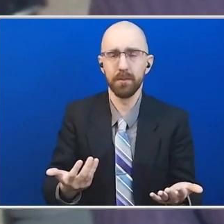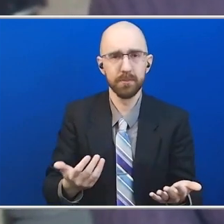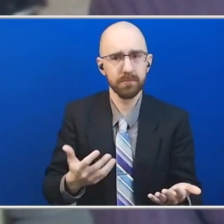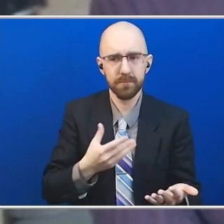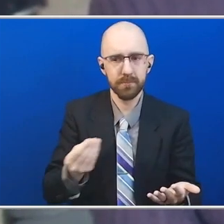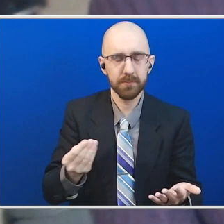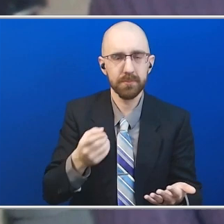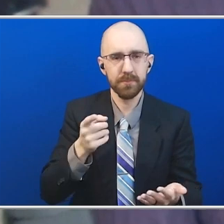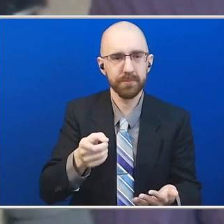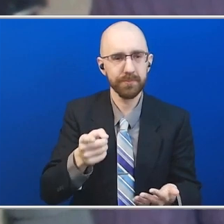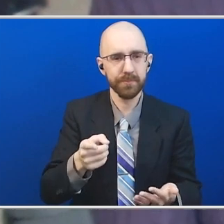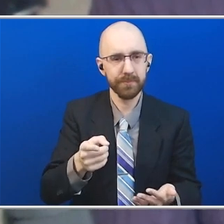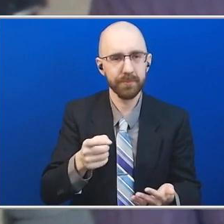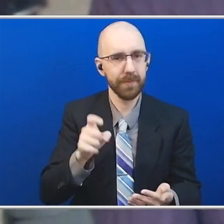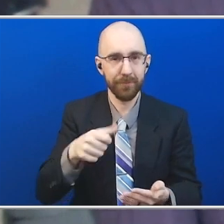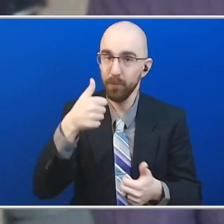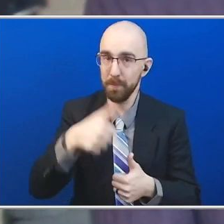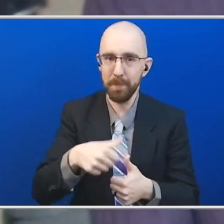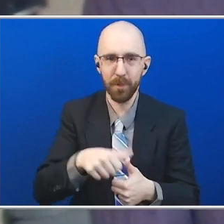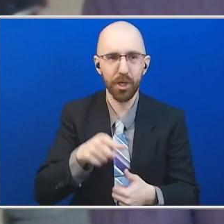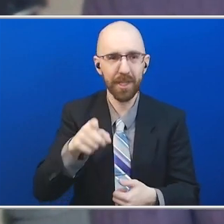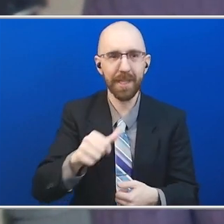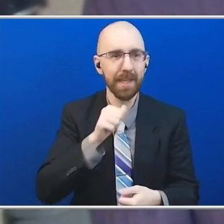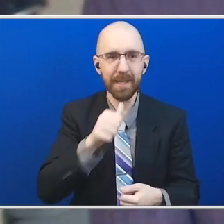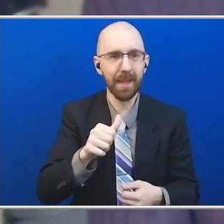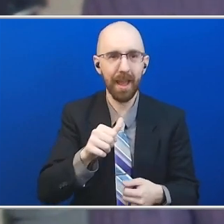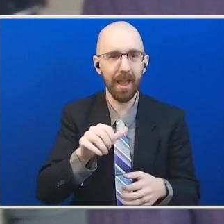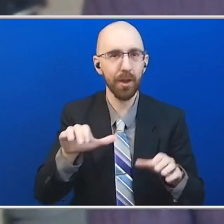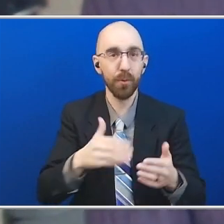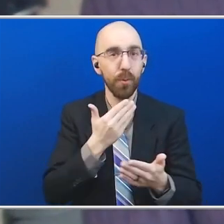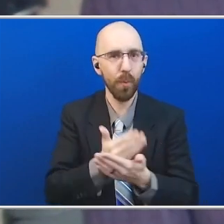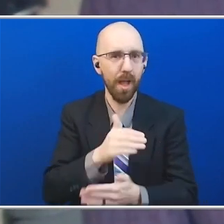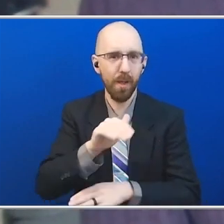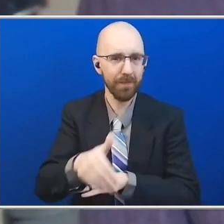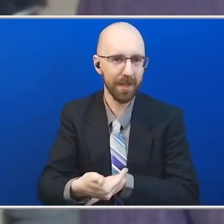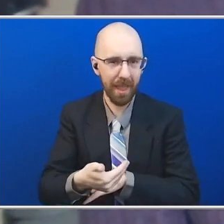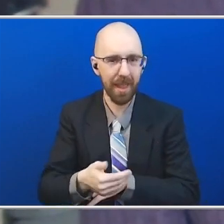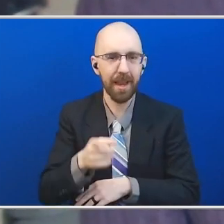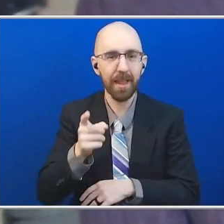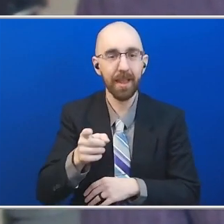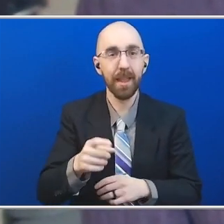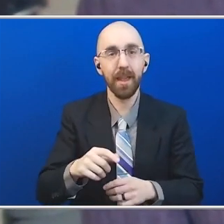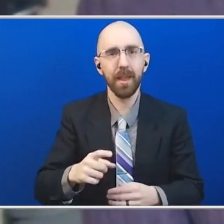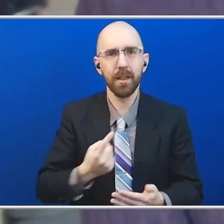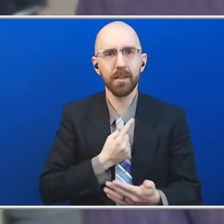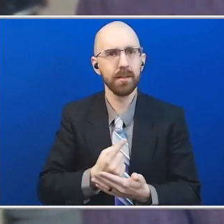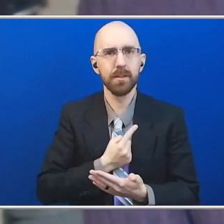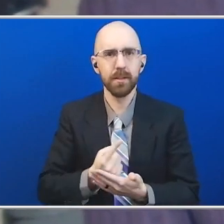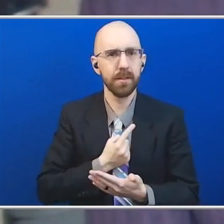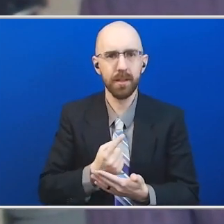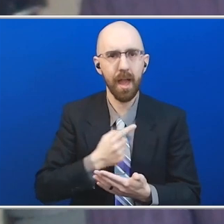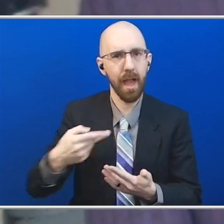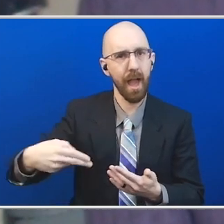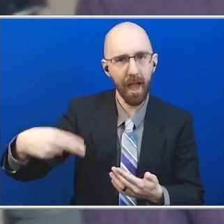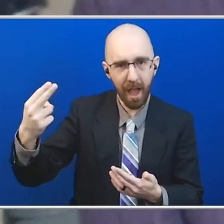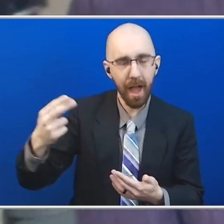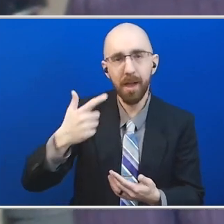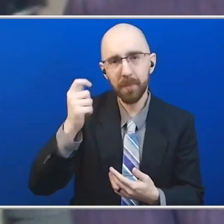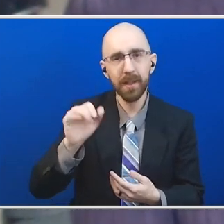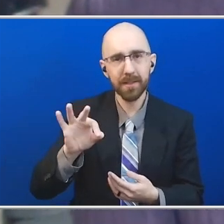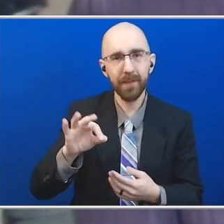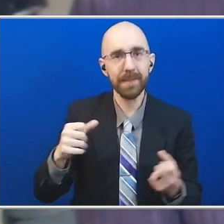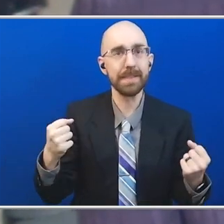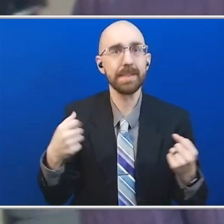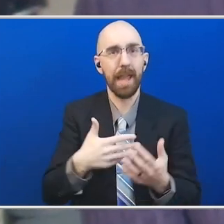gotta remember that he did not do well during the night. But his adrenaline was so high because of the scary things